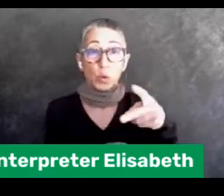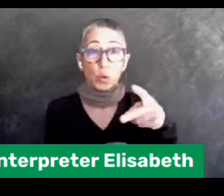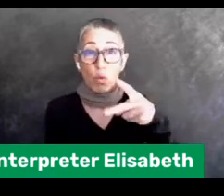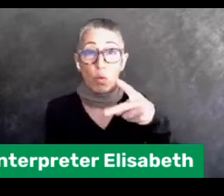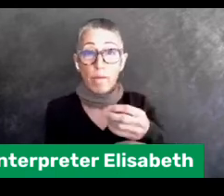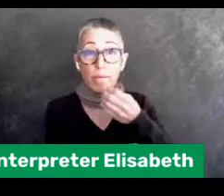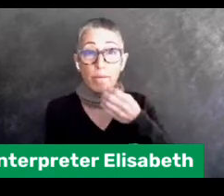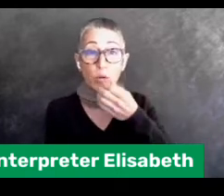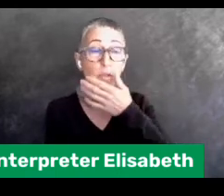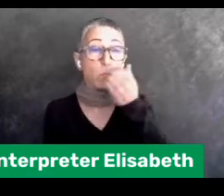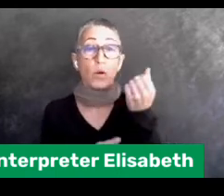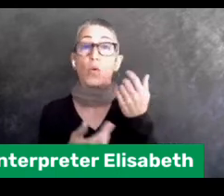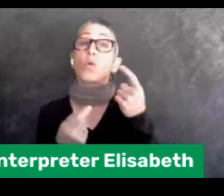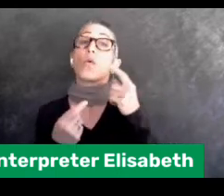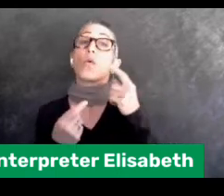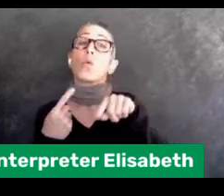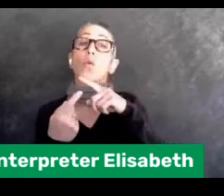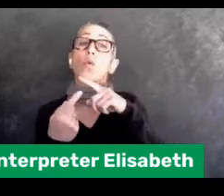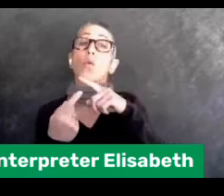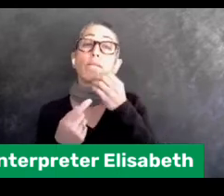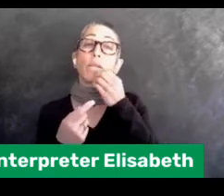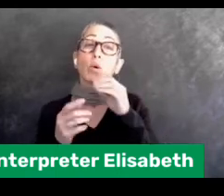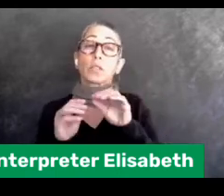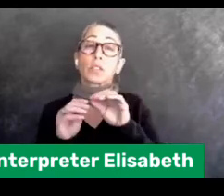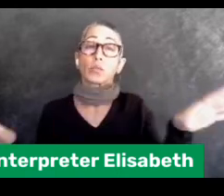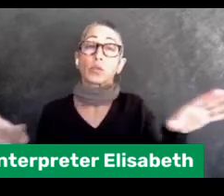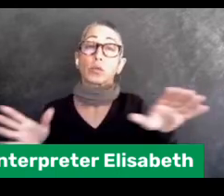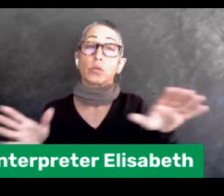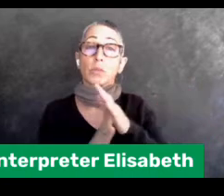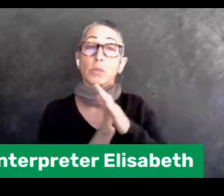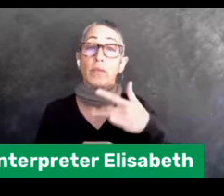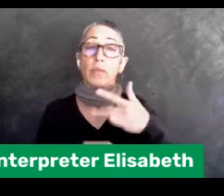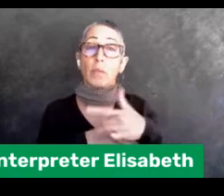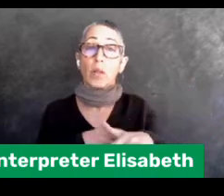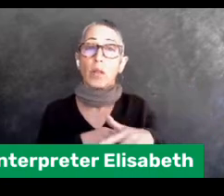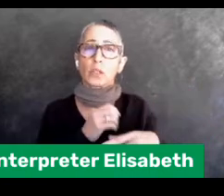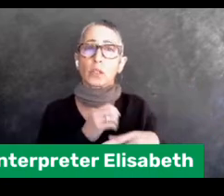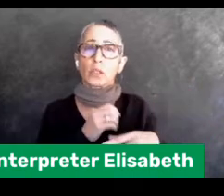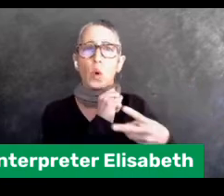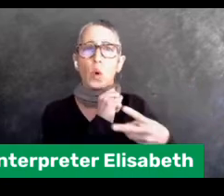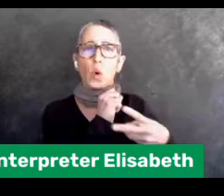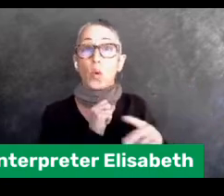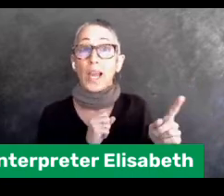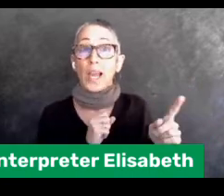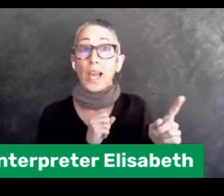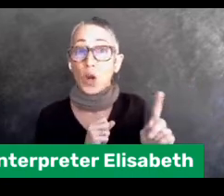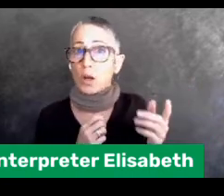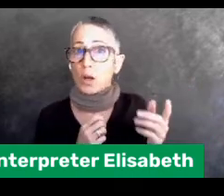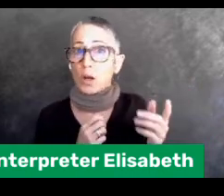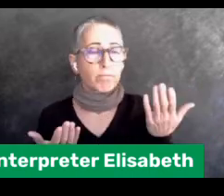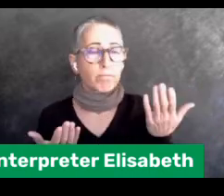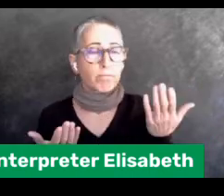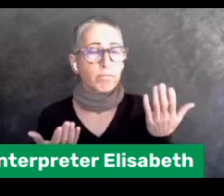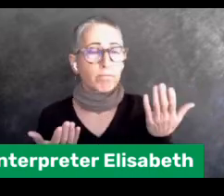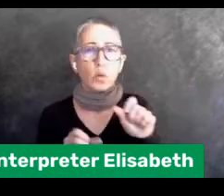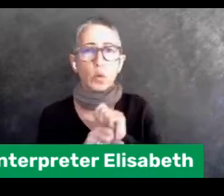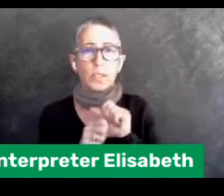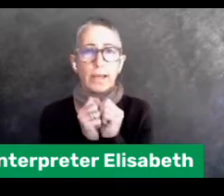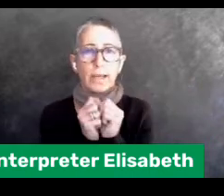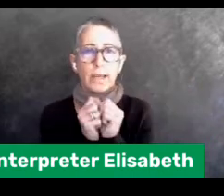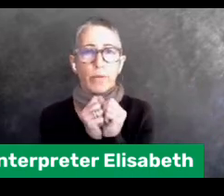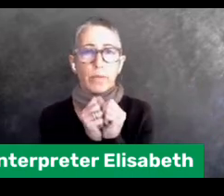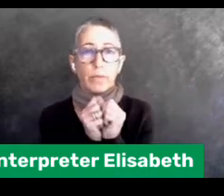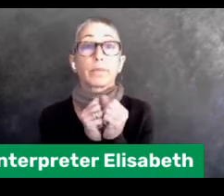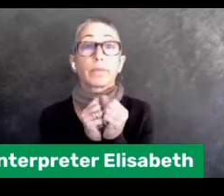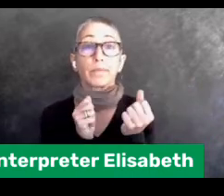distributions become available, we can't store them. So we all have to work together to distribute things quickly, efficiently, and